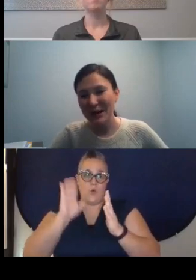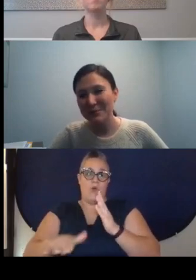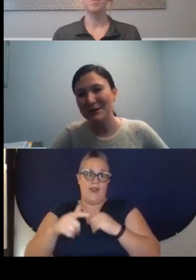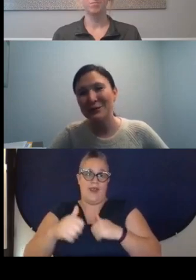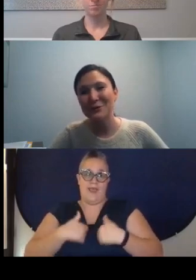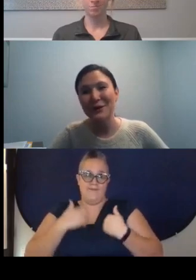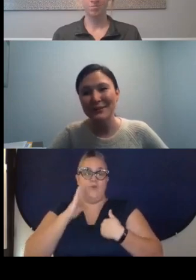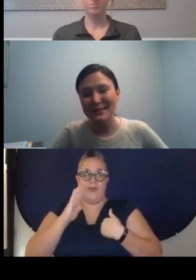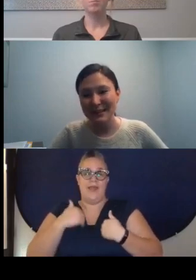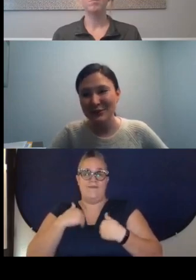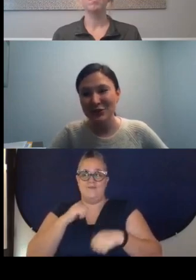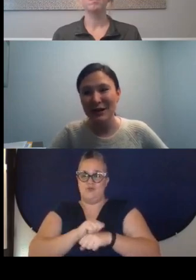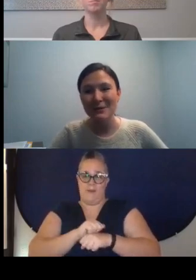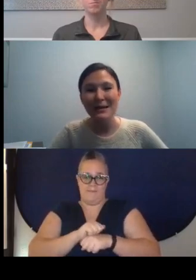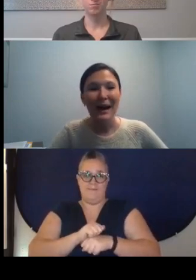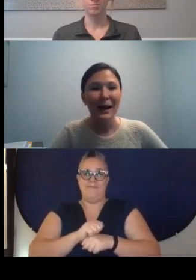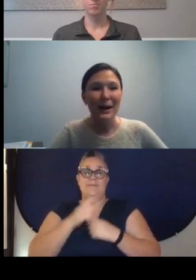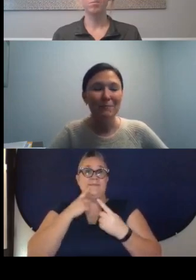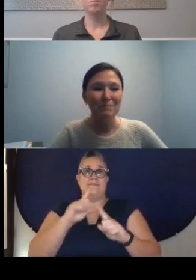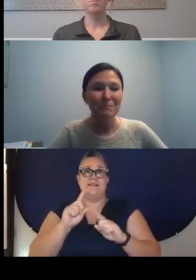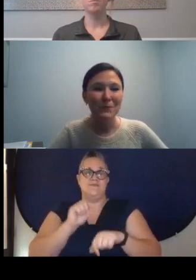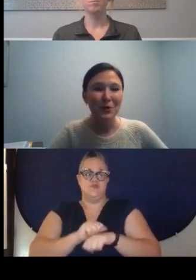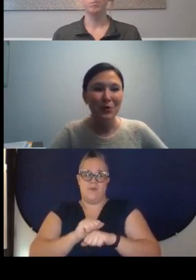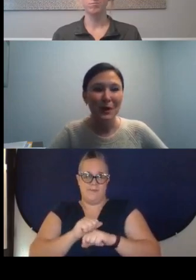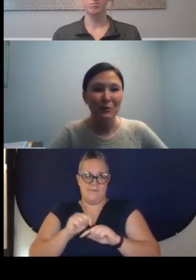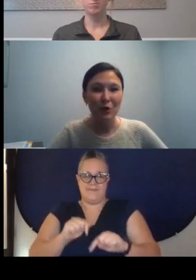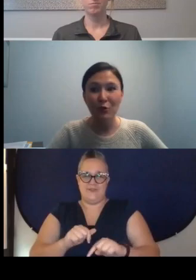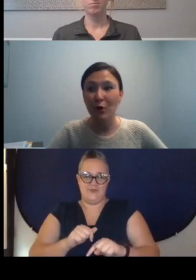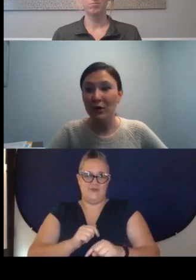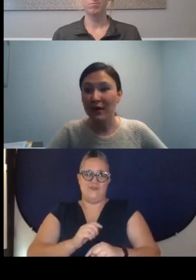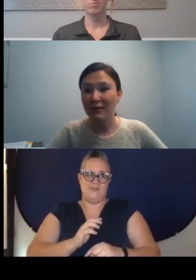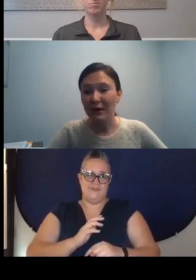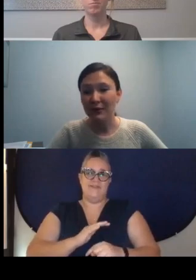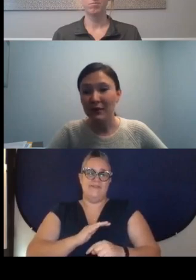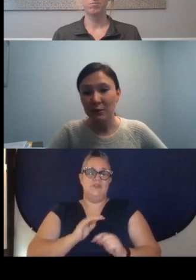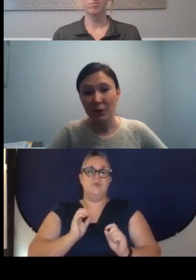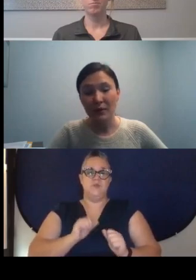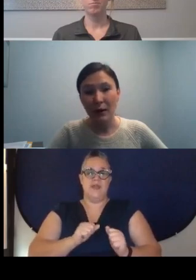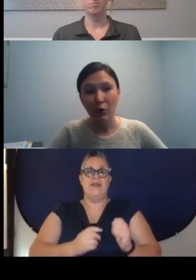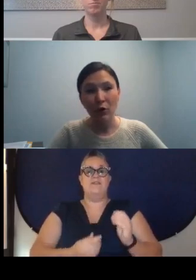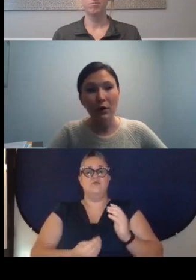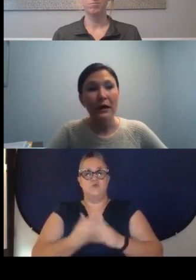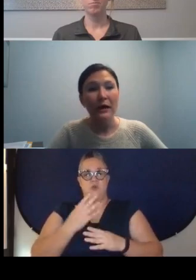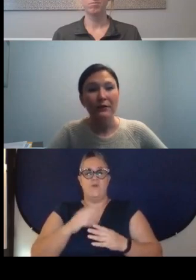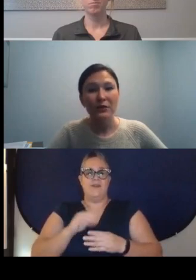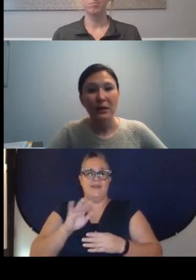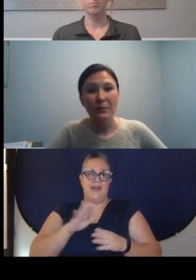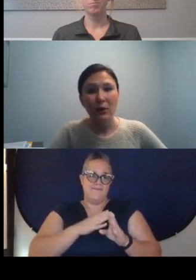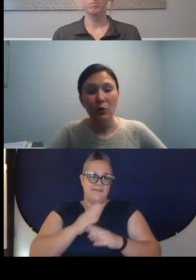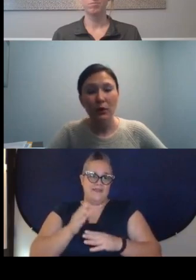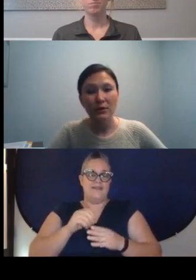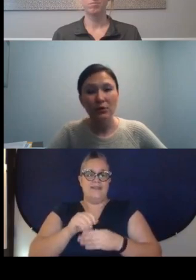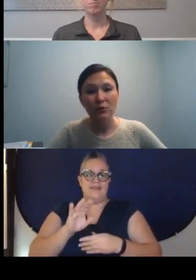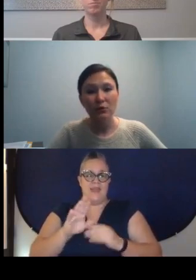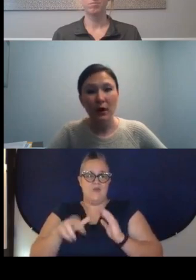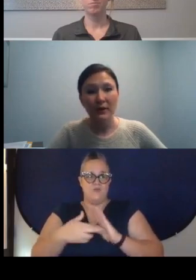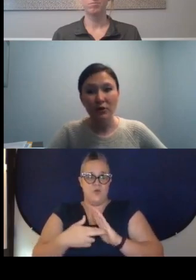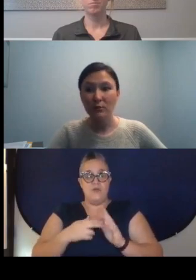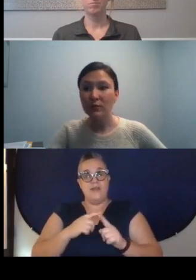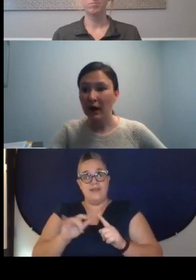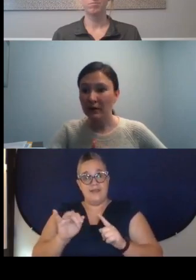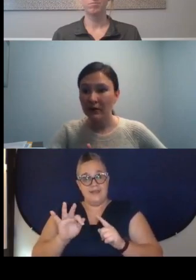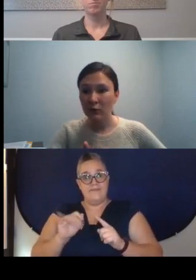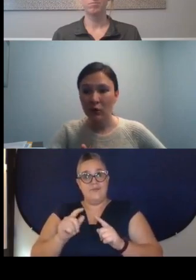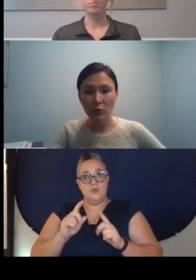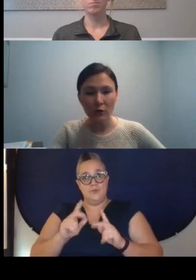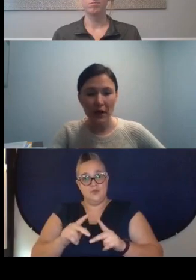you'll have a job here, you'll have a successful job. You'll be able to grow within that field and within that role. If you're somebody who wants to